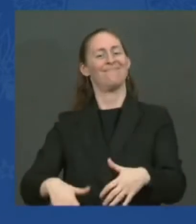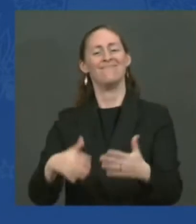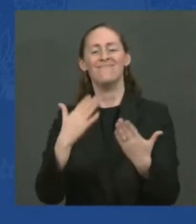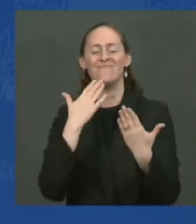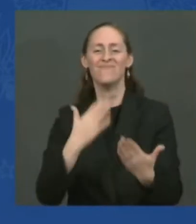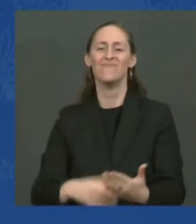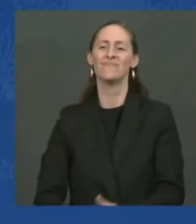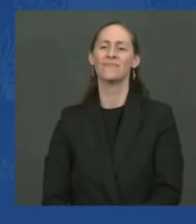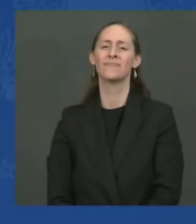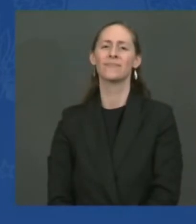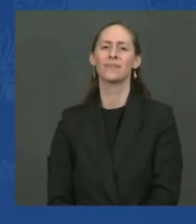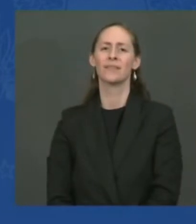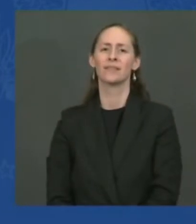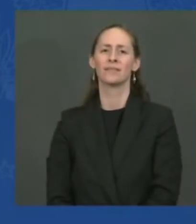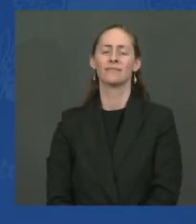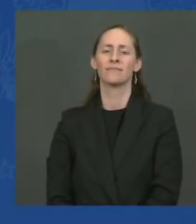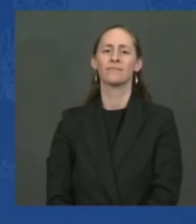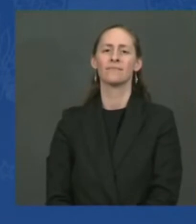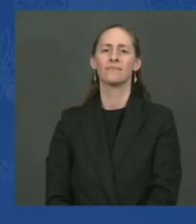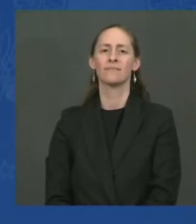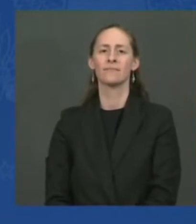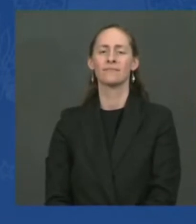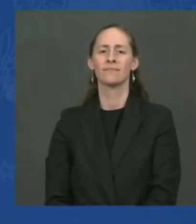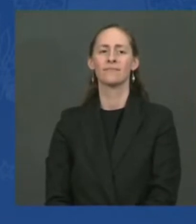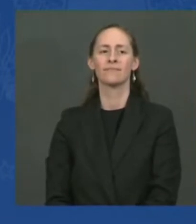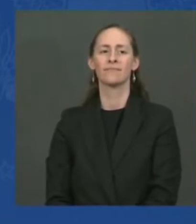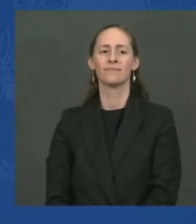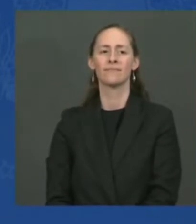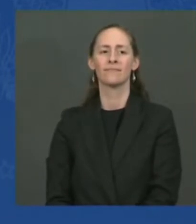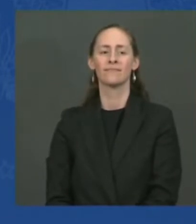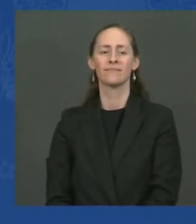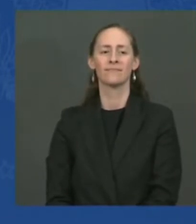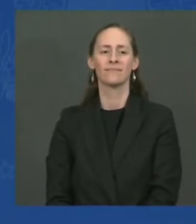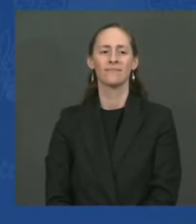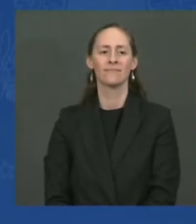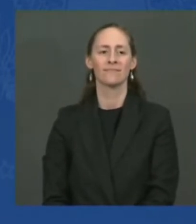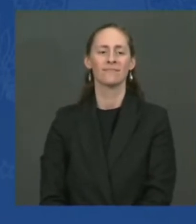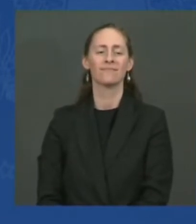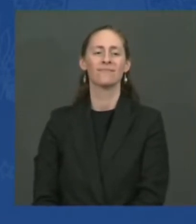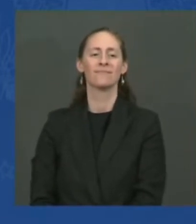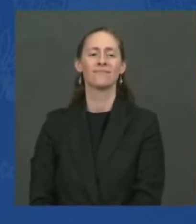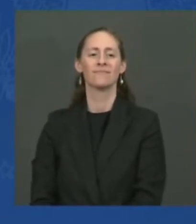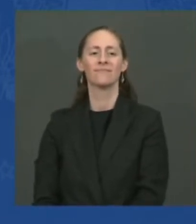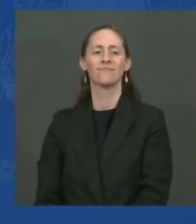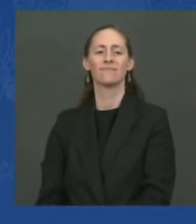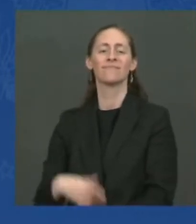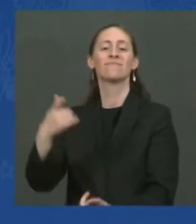You need no introduction. Please welcome Senate Majority Leader Chuck Schumer.